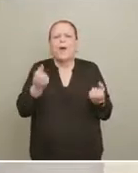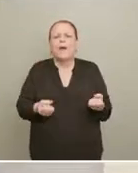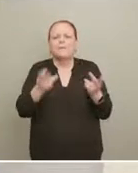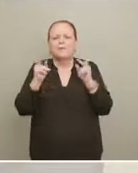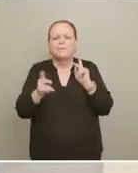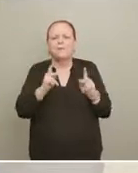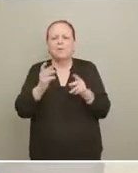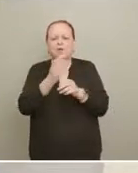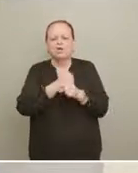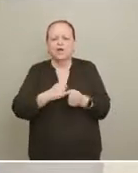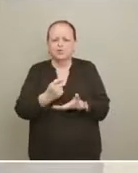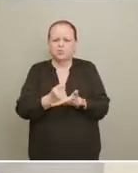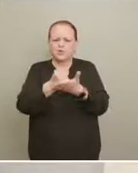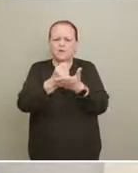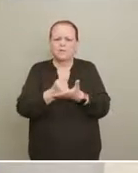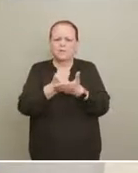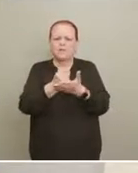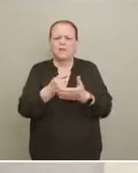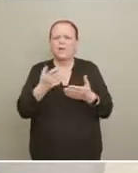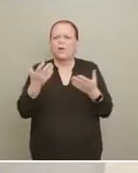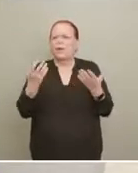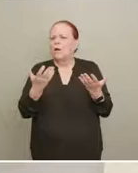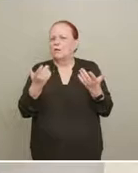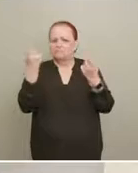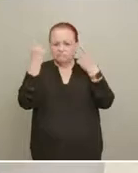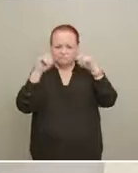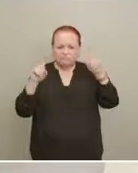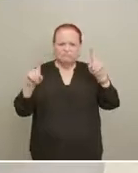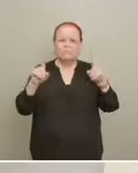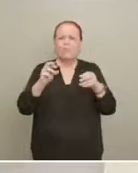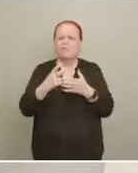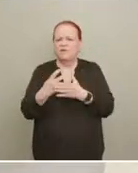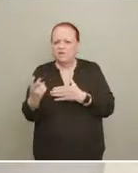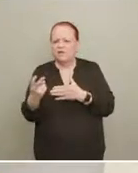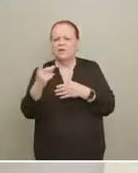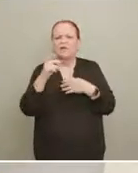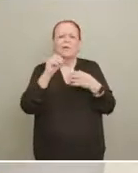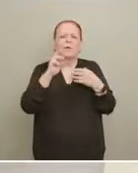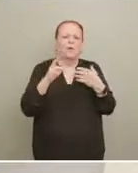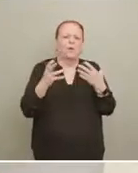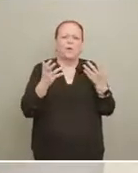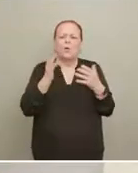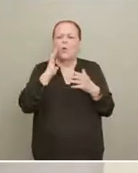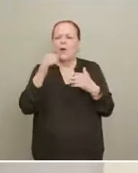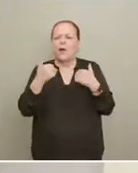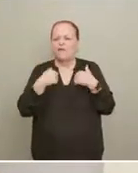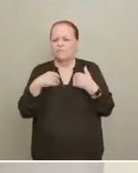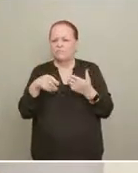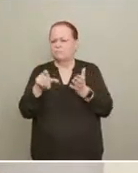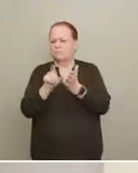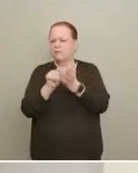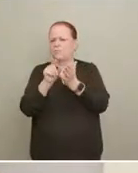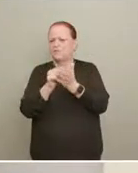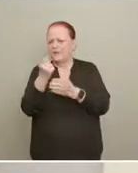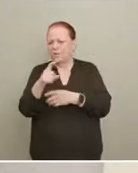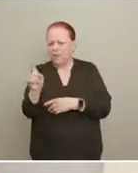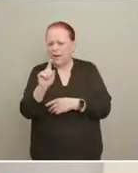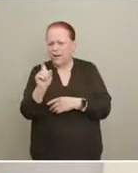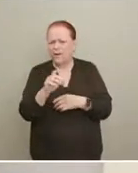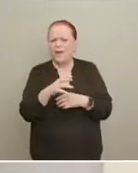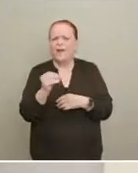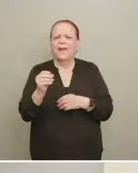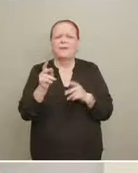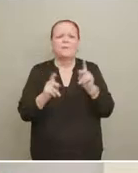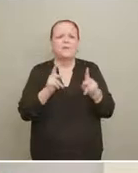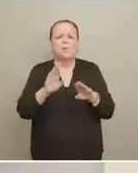far? What for? What have the outcomes been by the numbers? Is that going to be published publicly anywhere? And also for patients who don't have